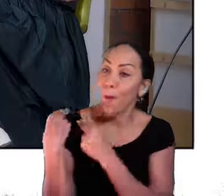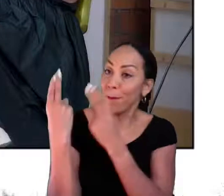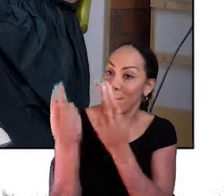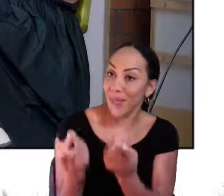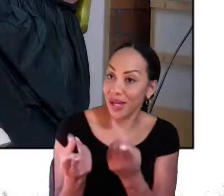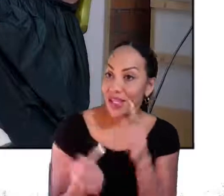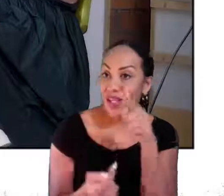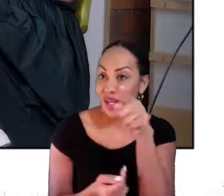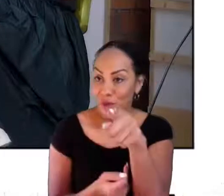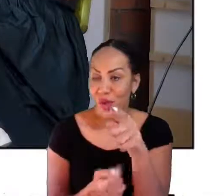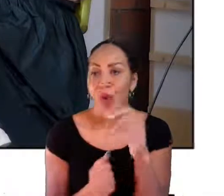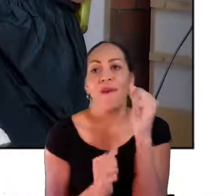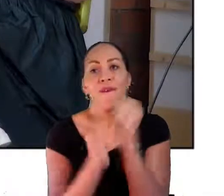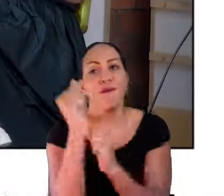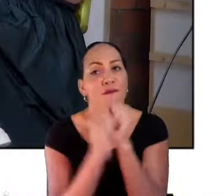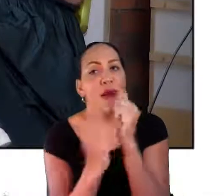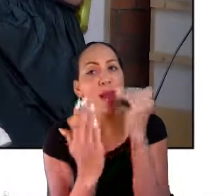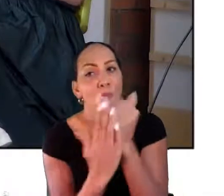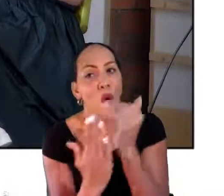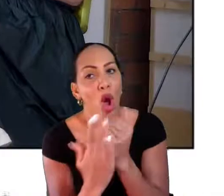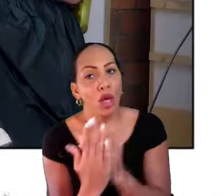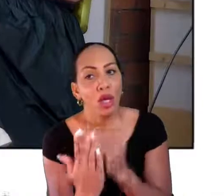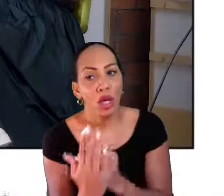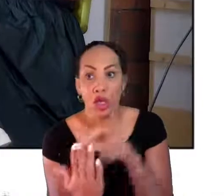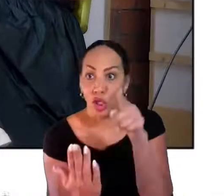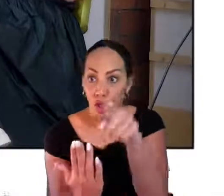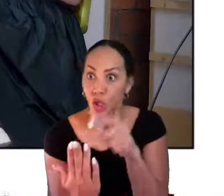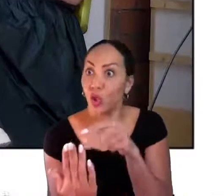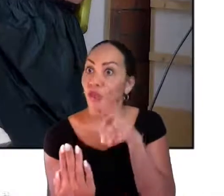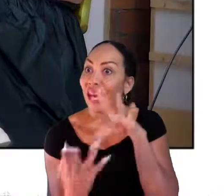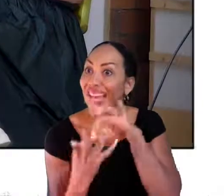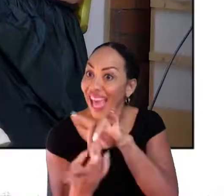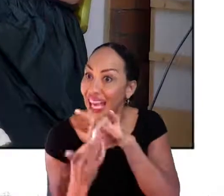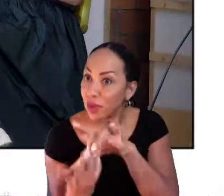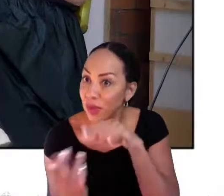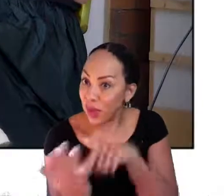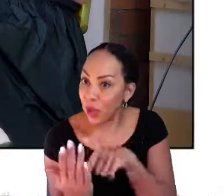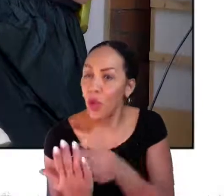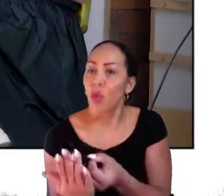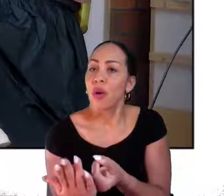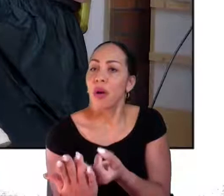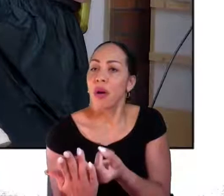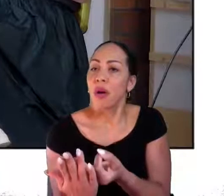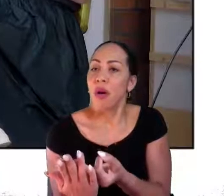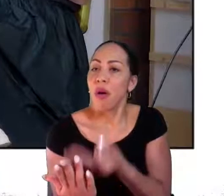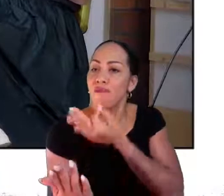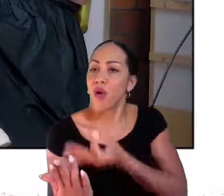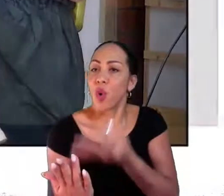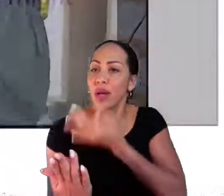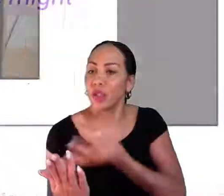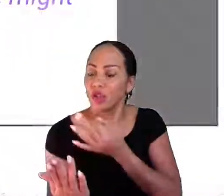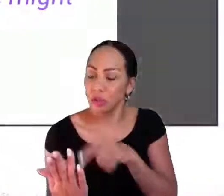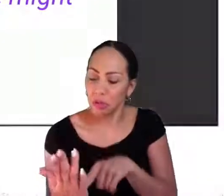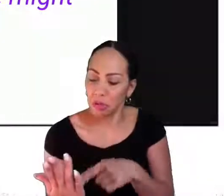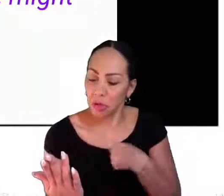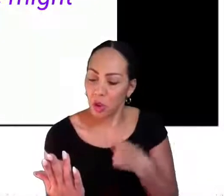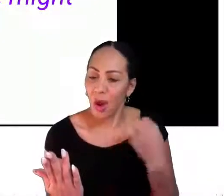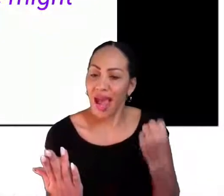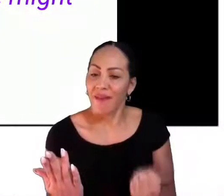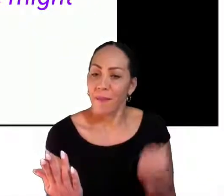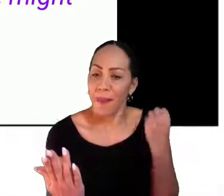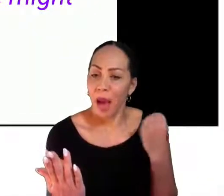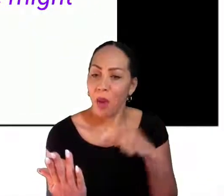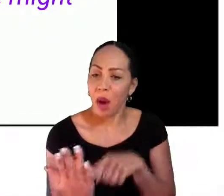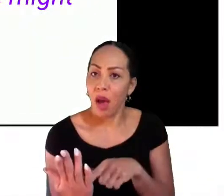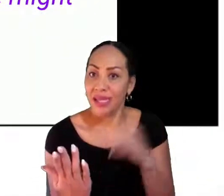capacity for doing this. Do you have any time? Do you have any power to make it happen? And also, do you have